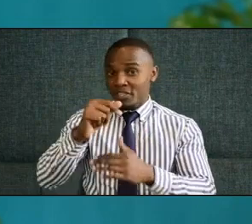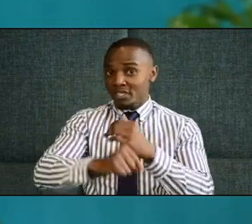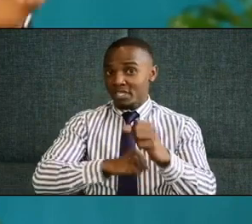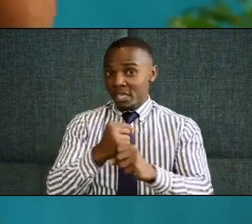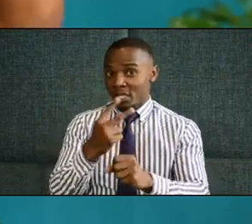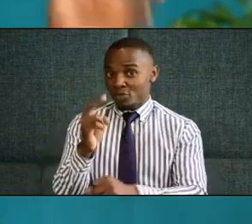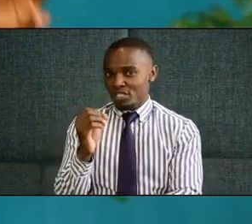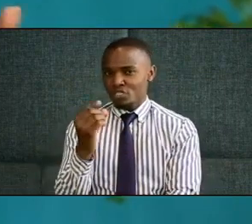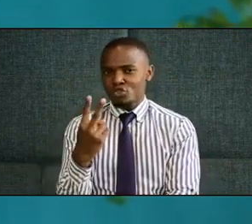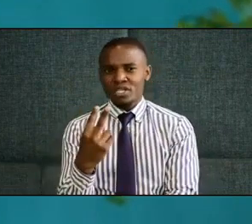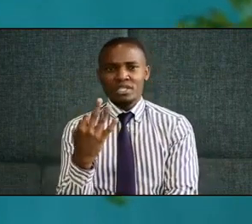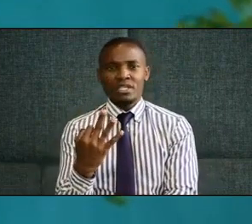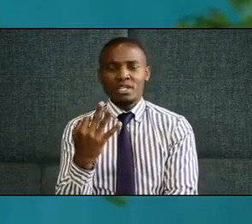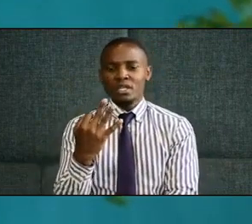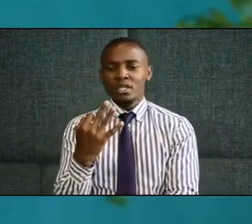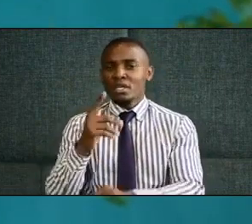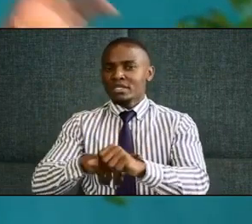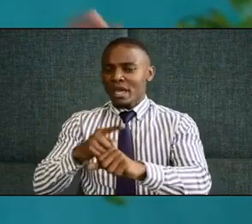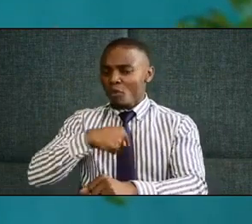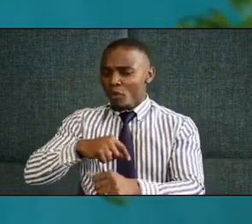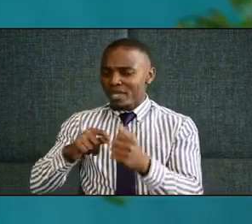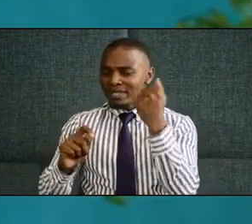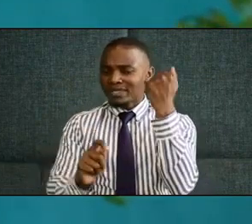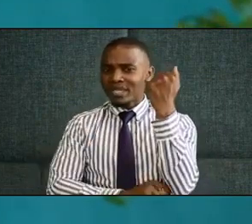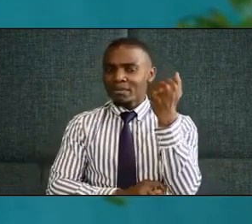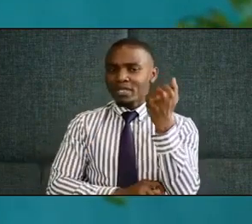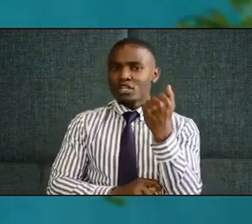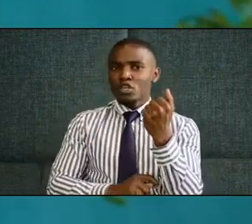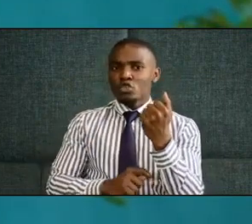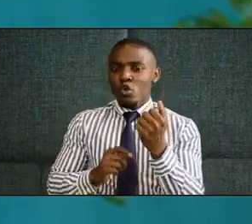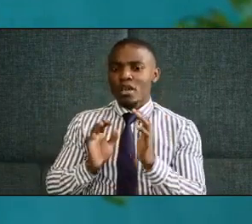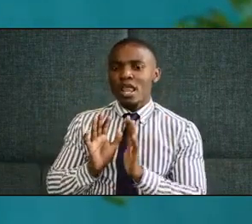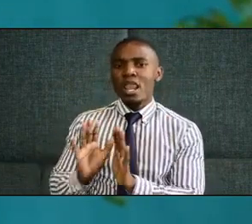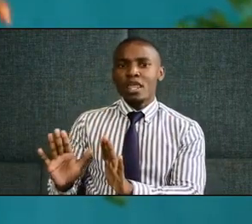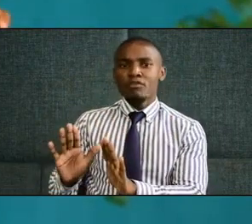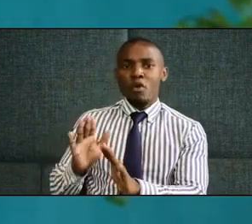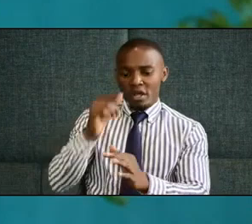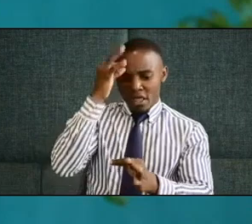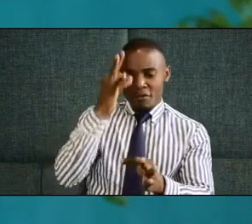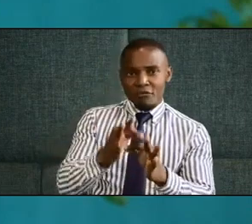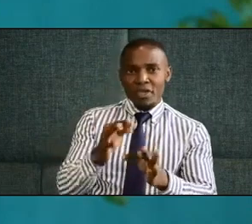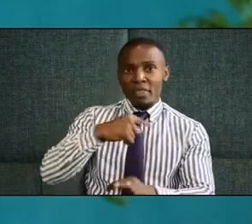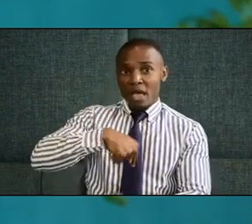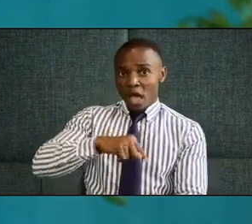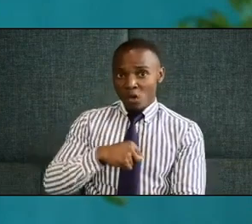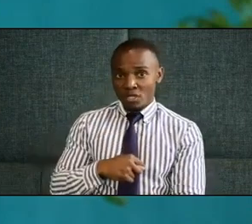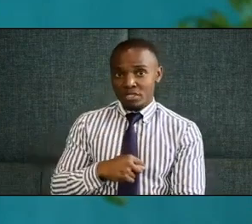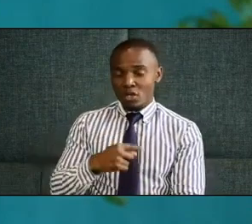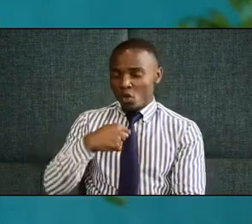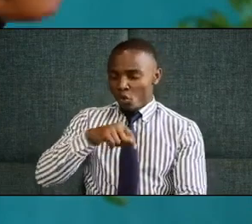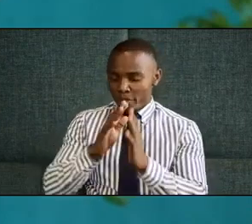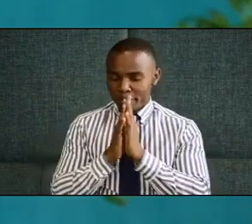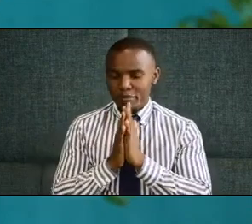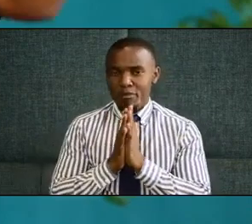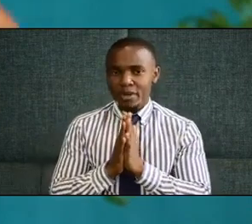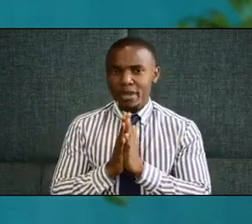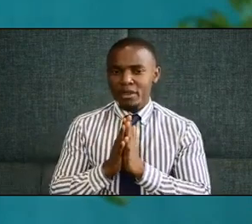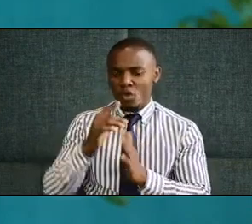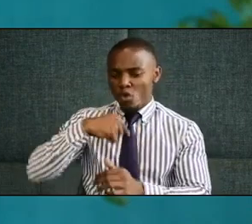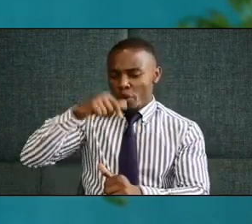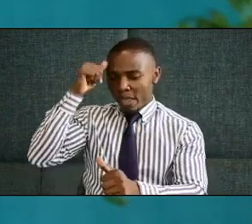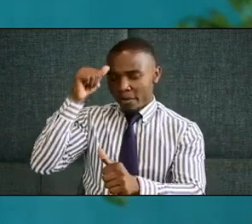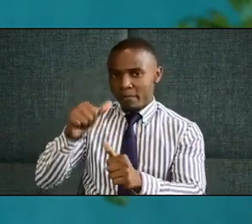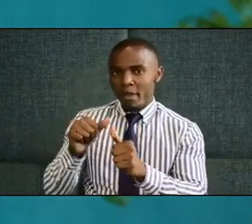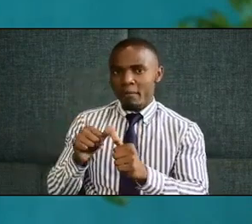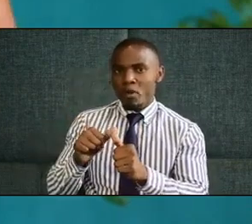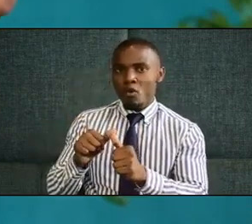2023, we are tempted to abandon our faith, to jettison our belief, we pray, may we remember